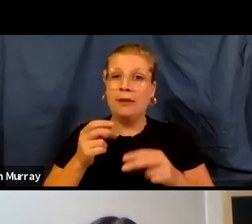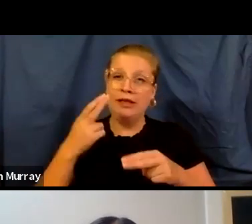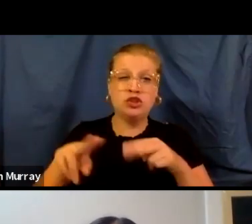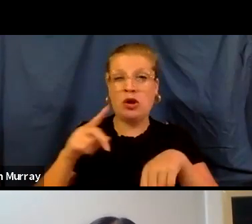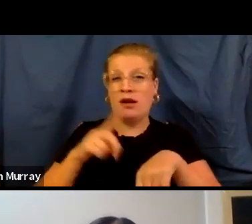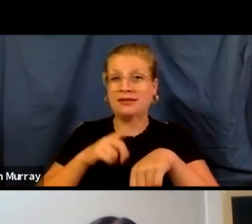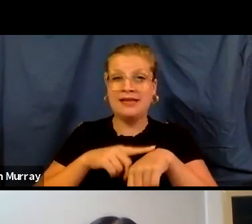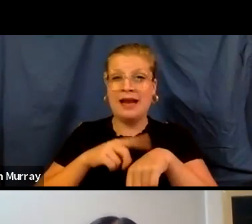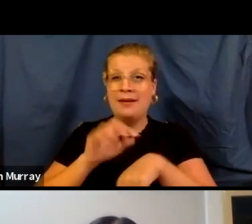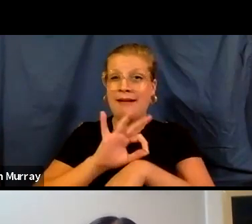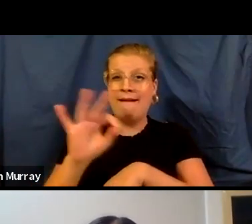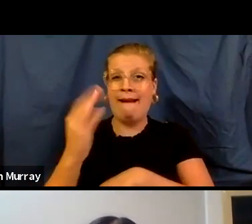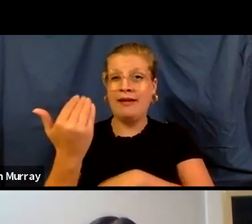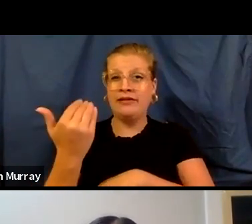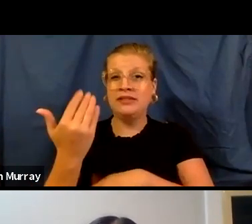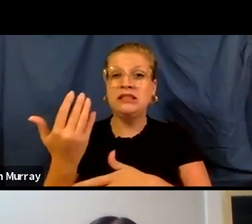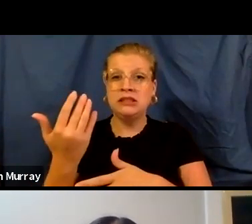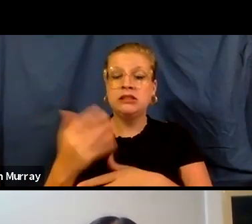at 9:19.